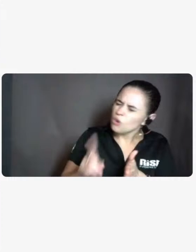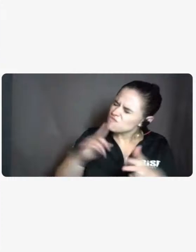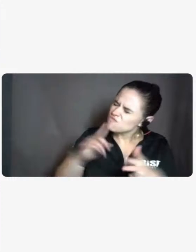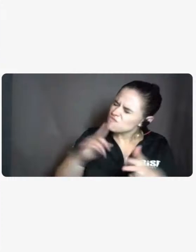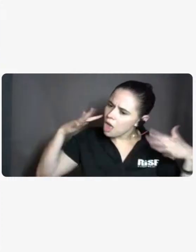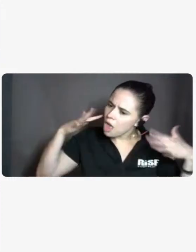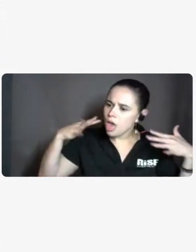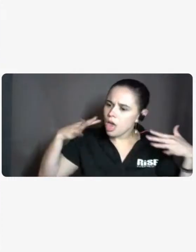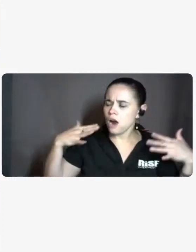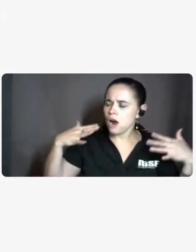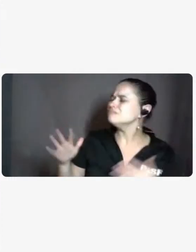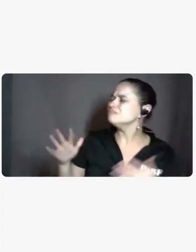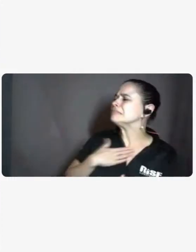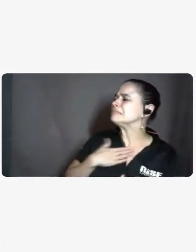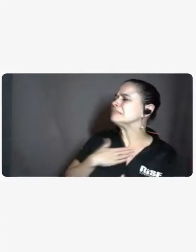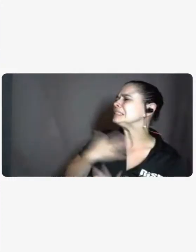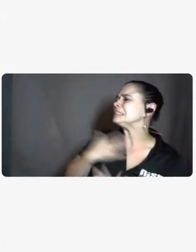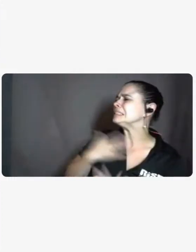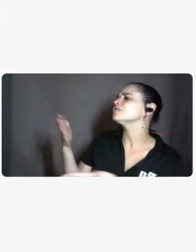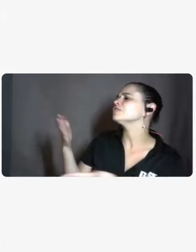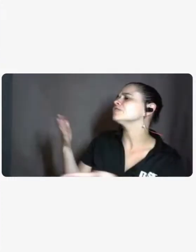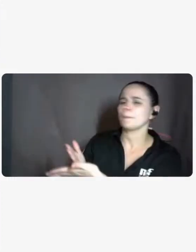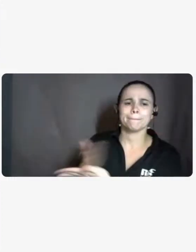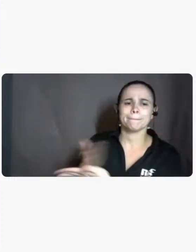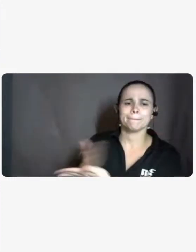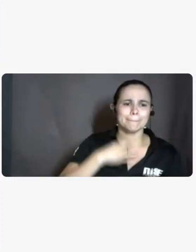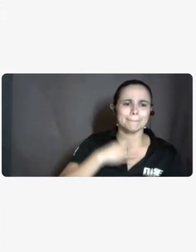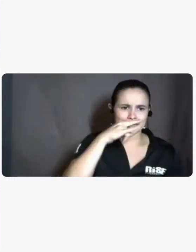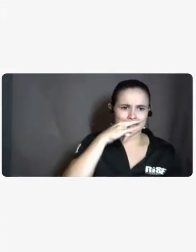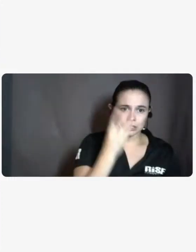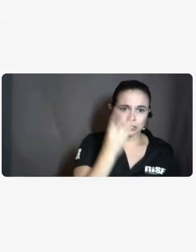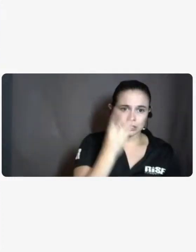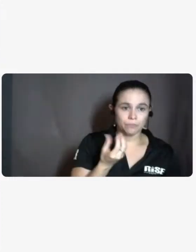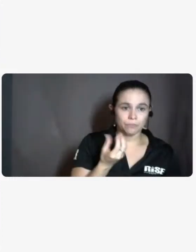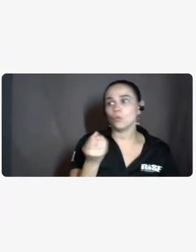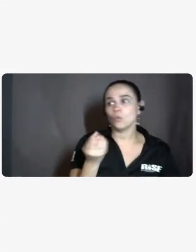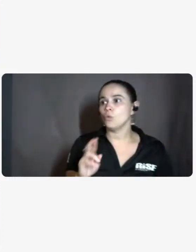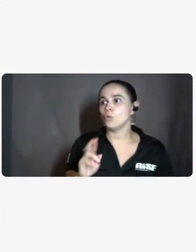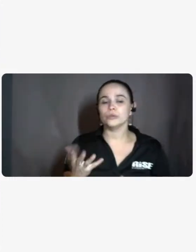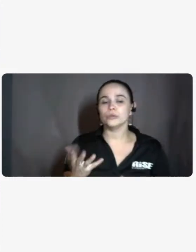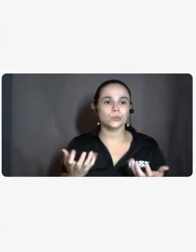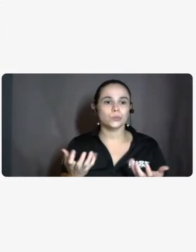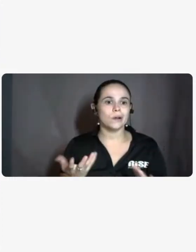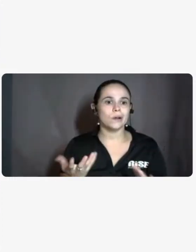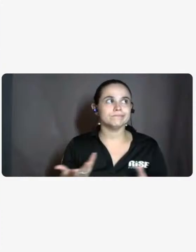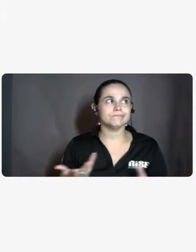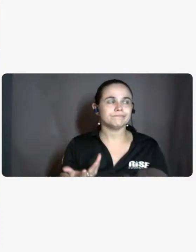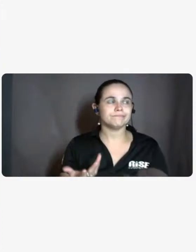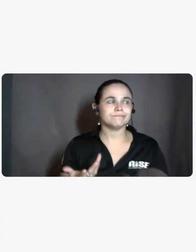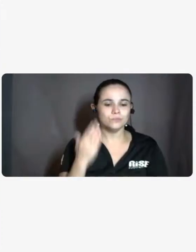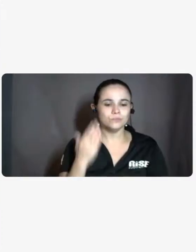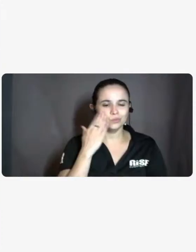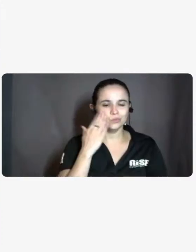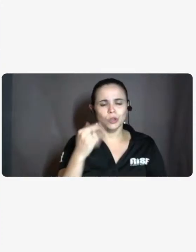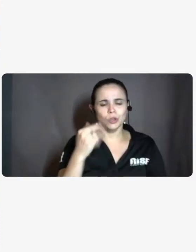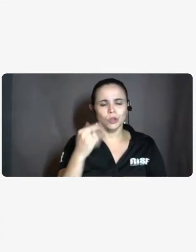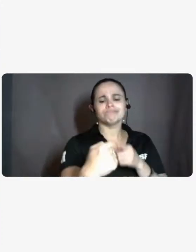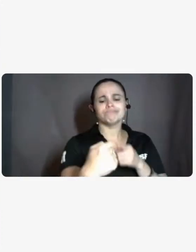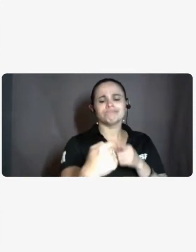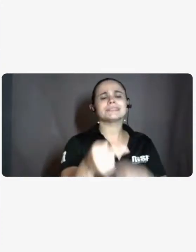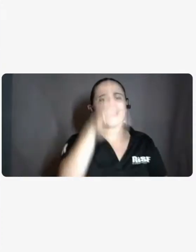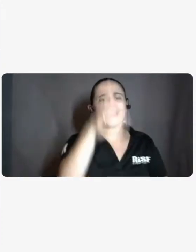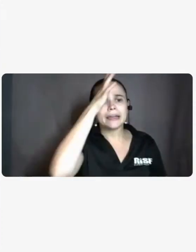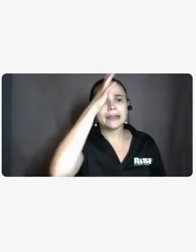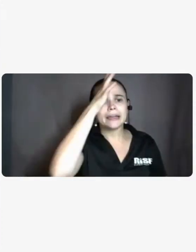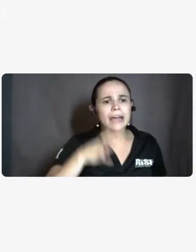sleeping. Or you want to go tell the guy who's playing the loud music on the other side of you that maybe it's